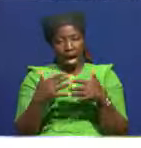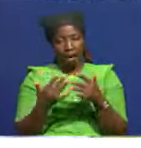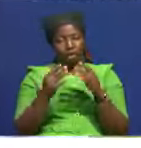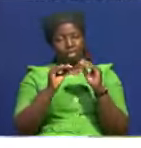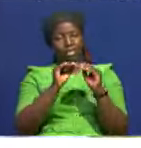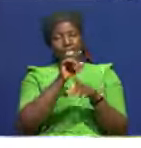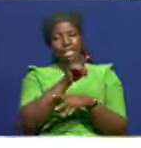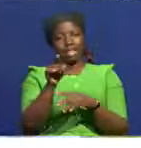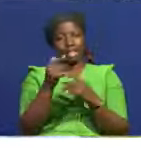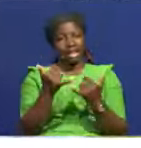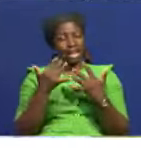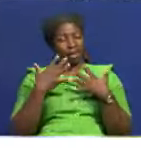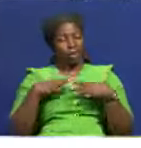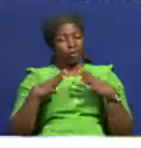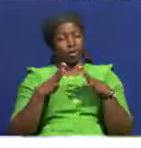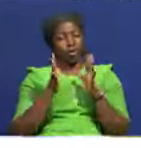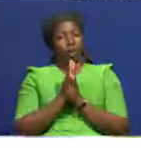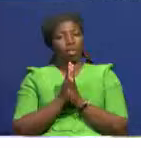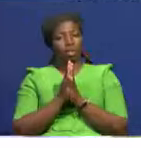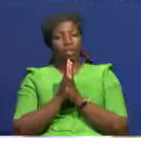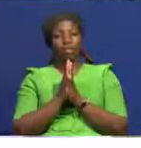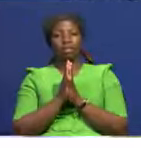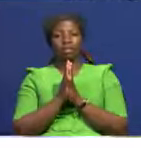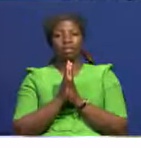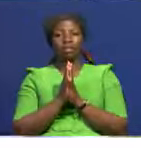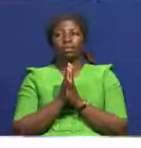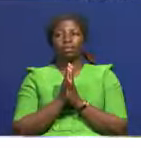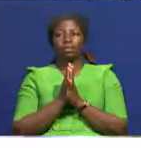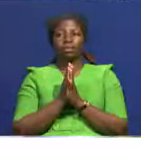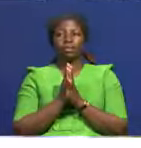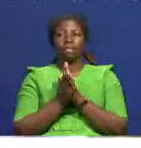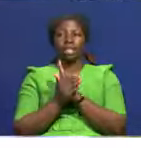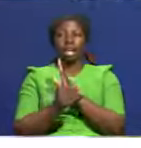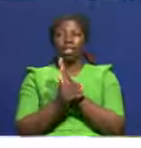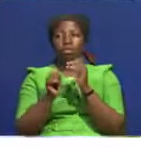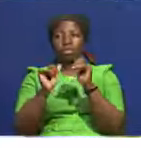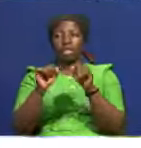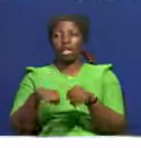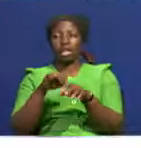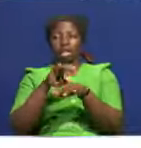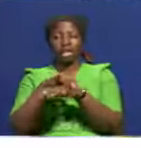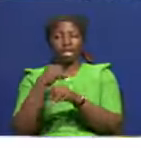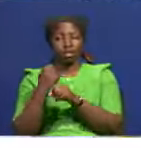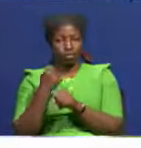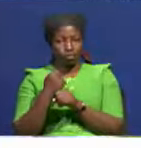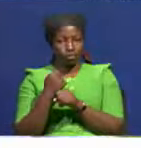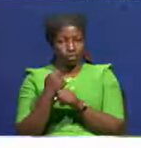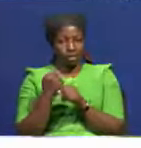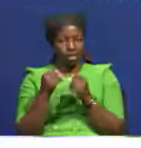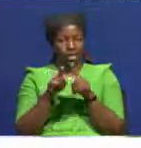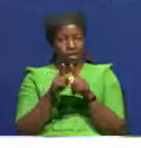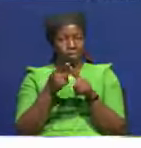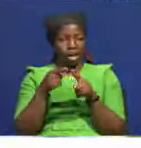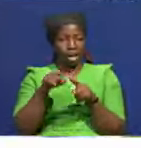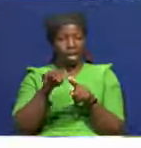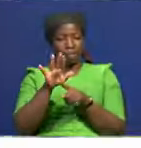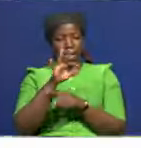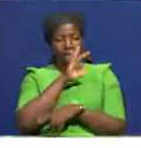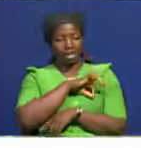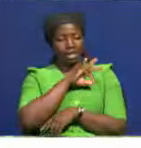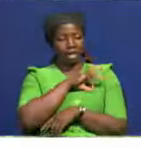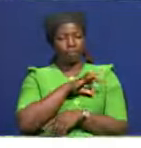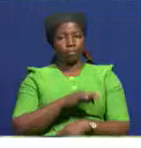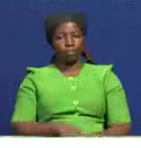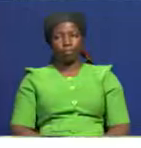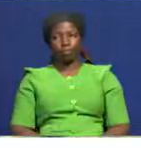marketable, certified courses and skills so that they can easily access employment opportunities and increase their income sustainably.